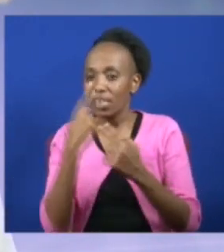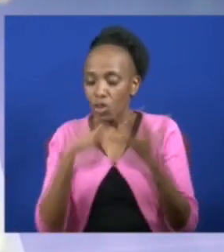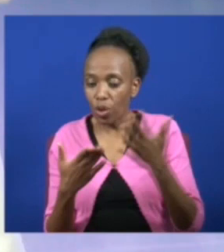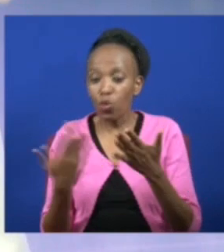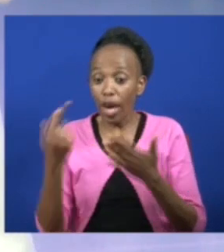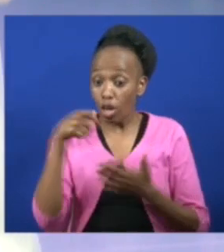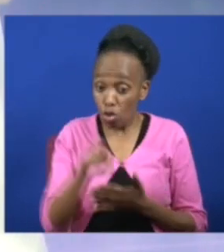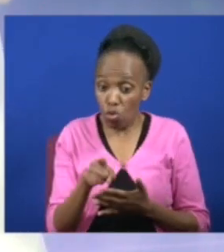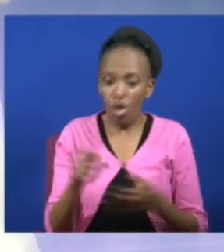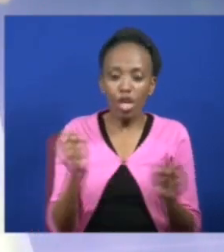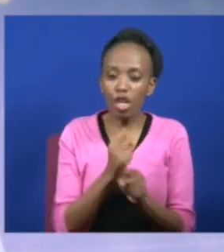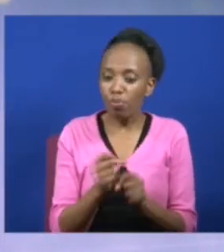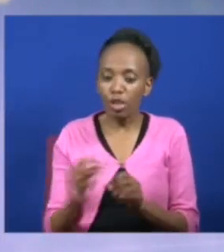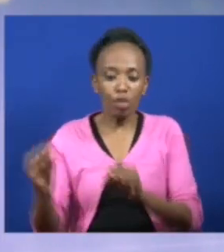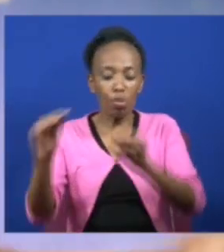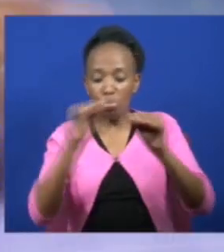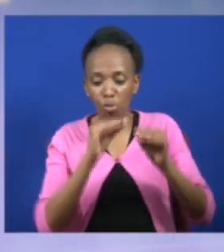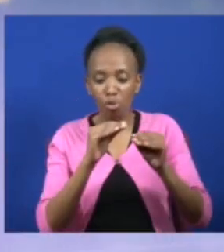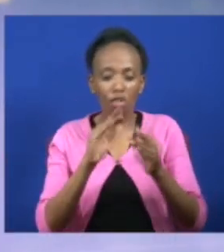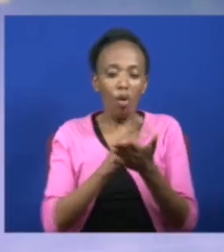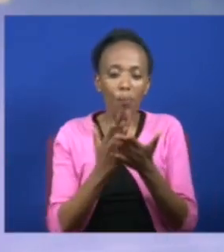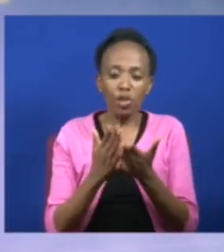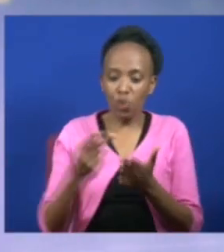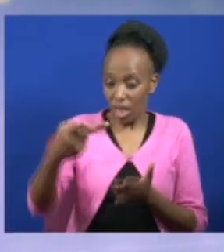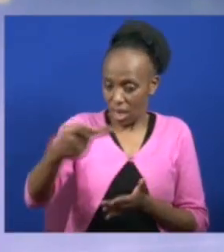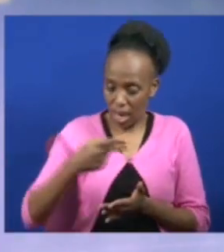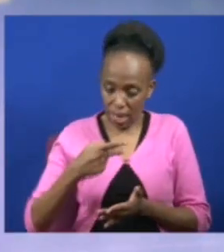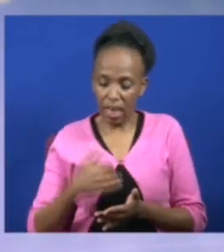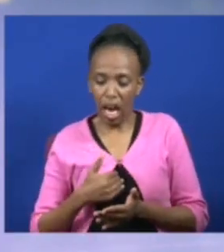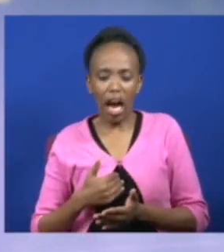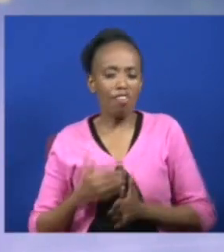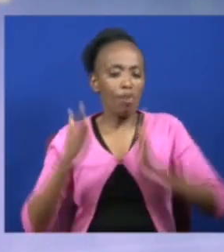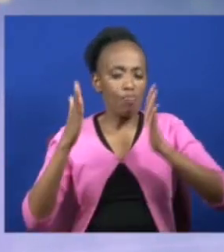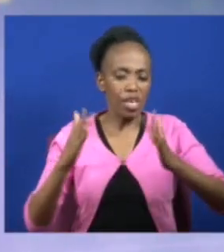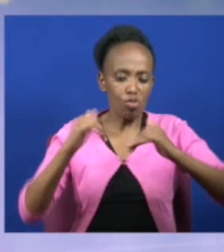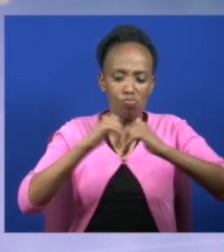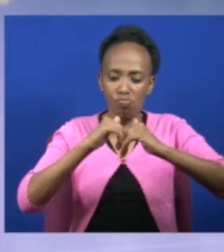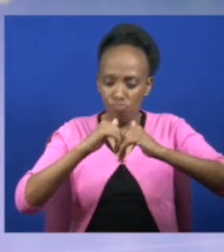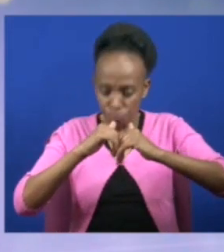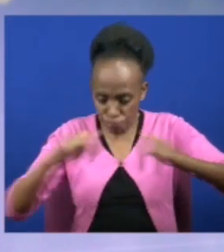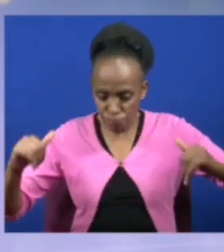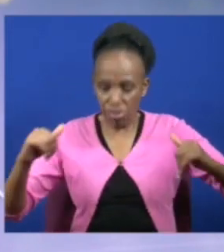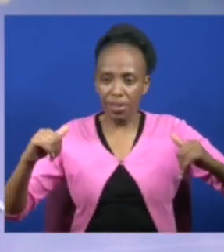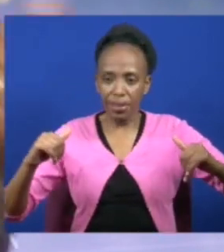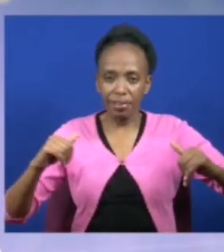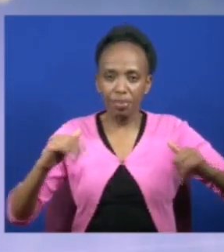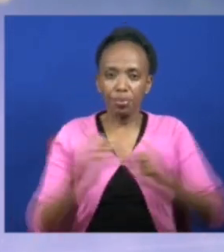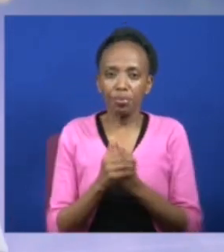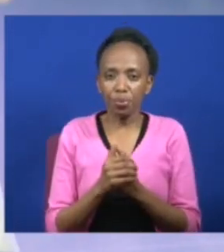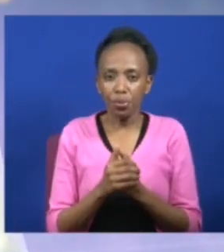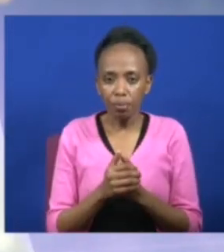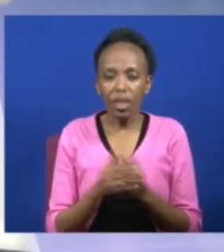you cannot cross over to us. Between us and you, a great divide has been